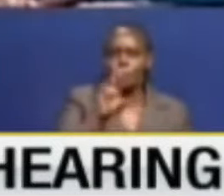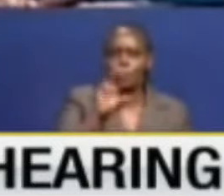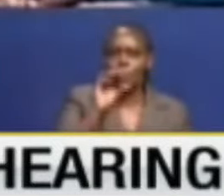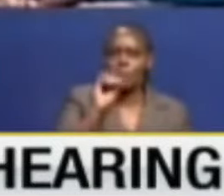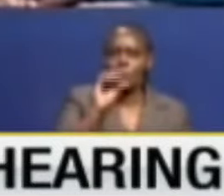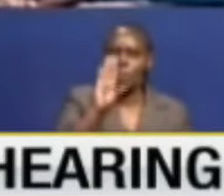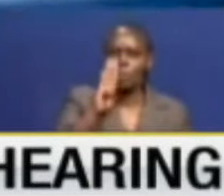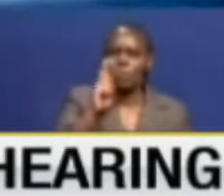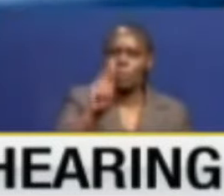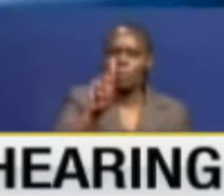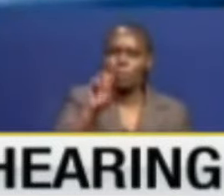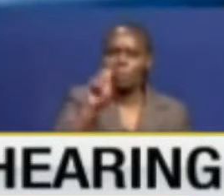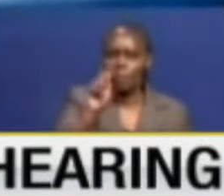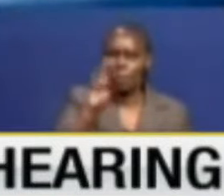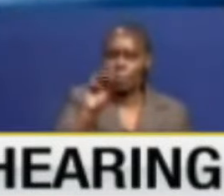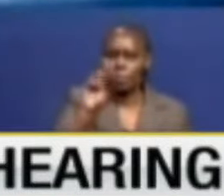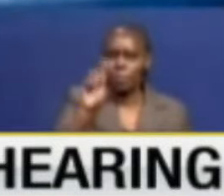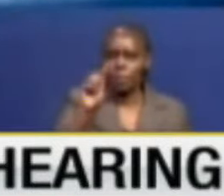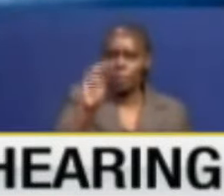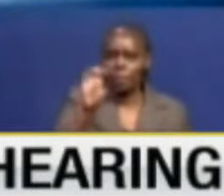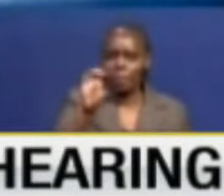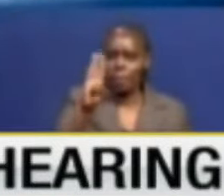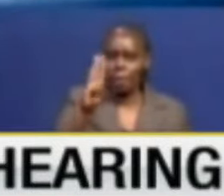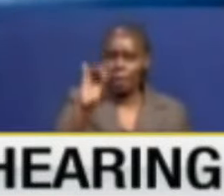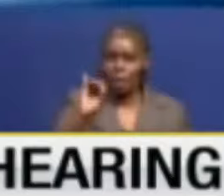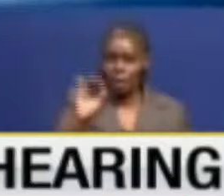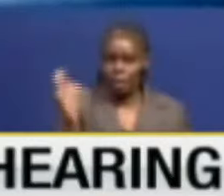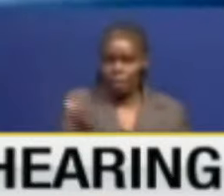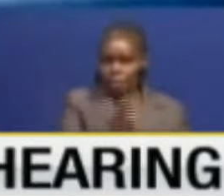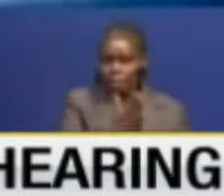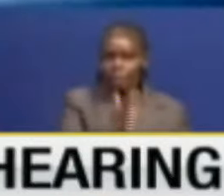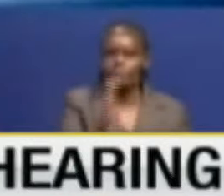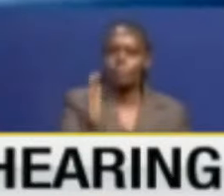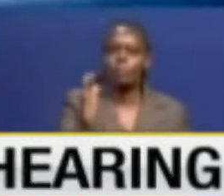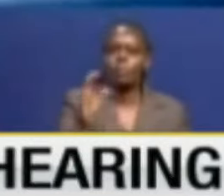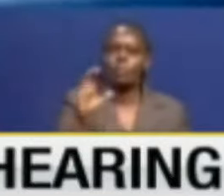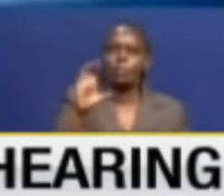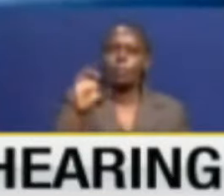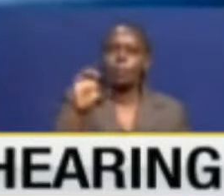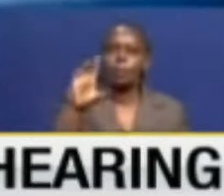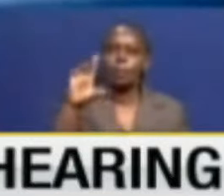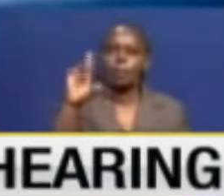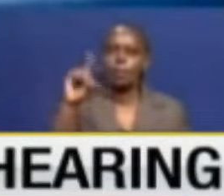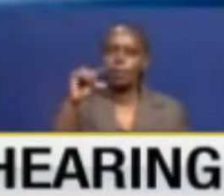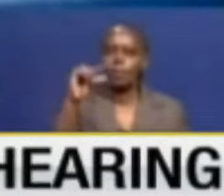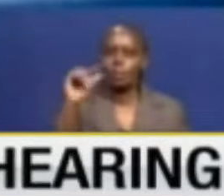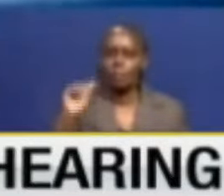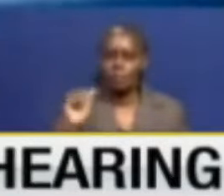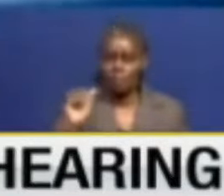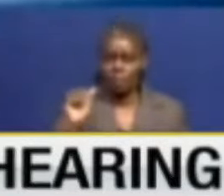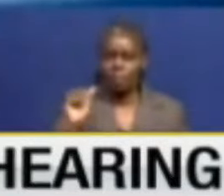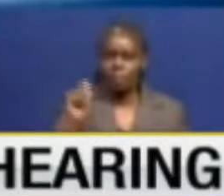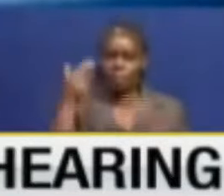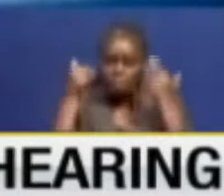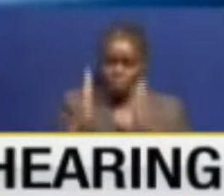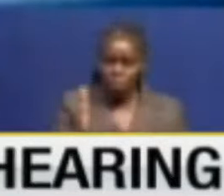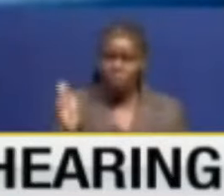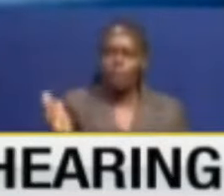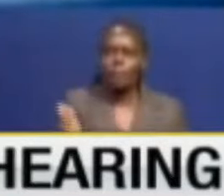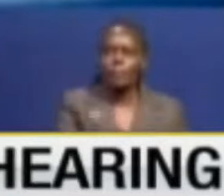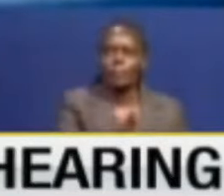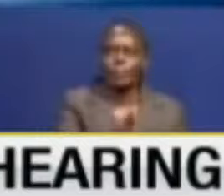Robert Mutembei, legal counsel. Mr. Edgar Busiega, legal